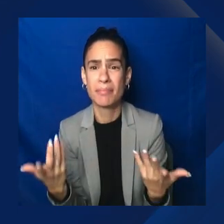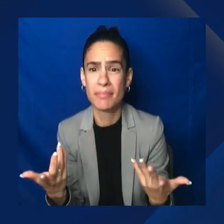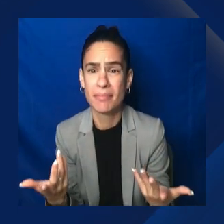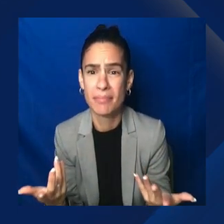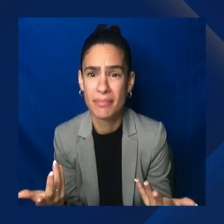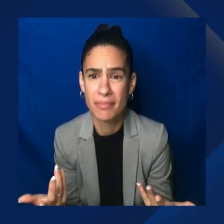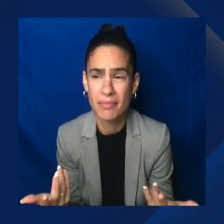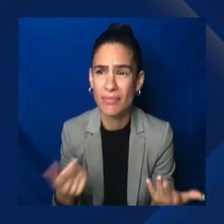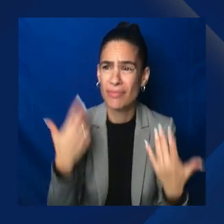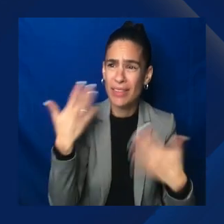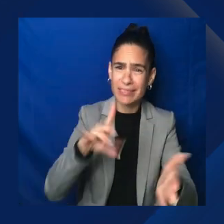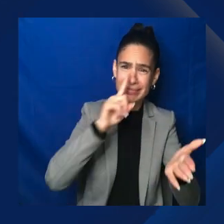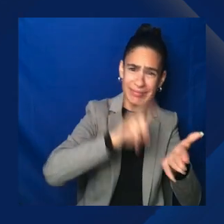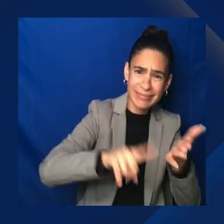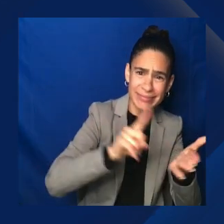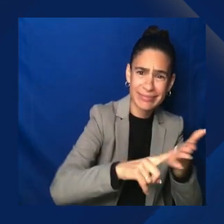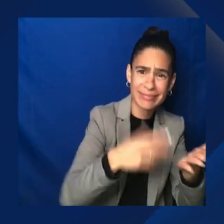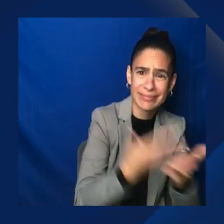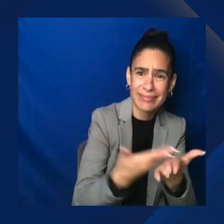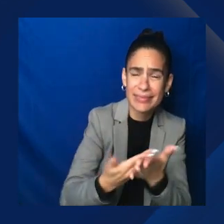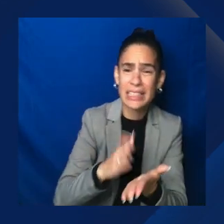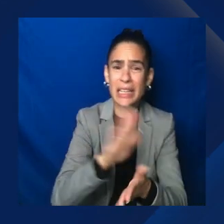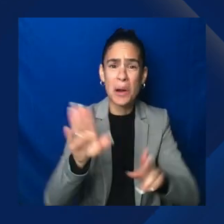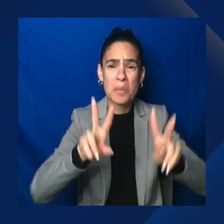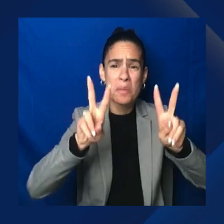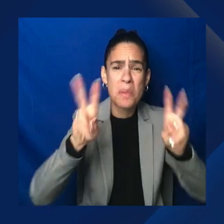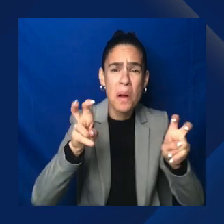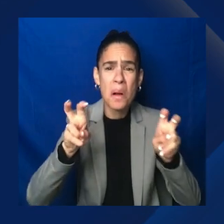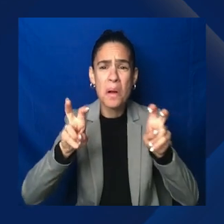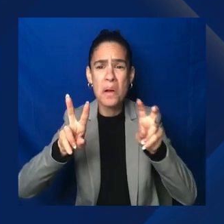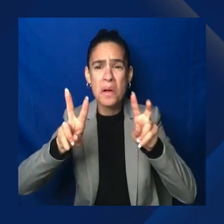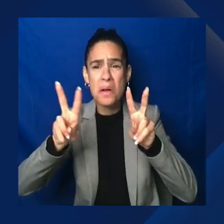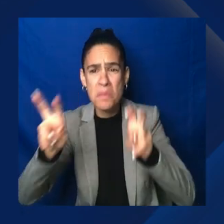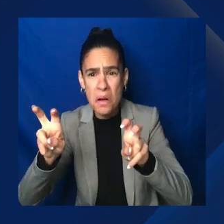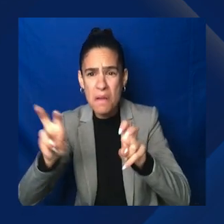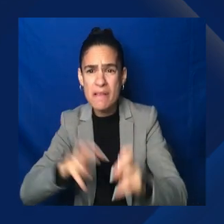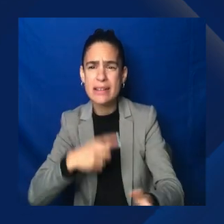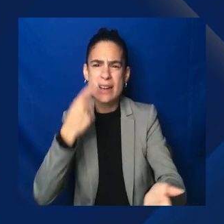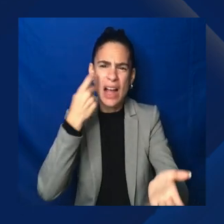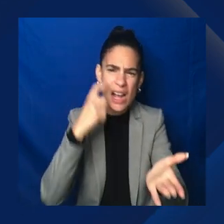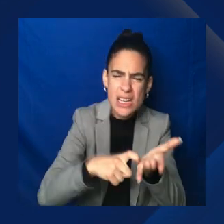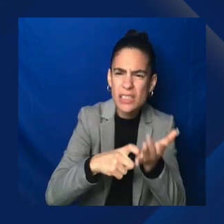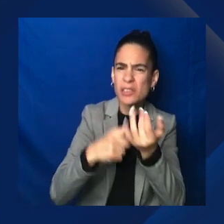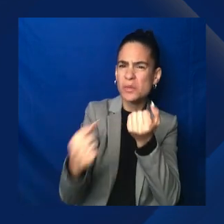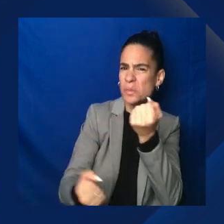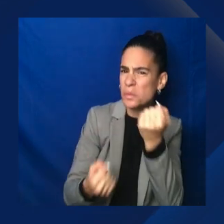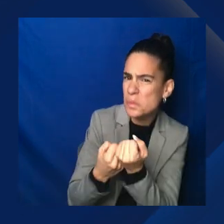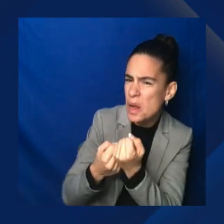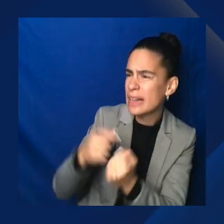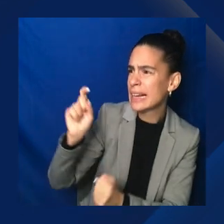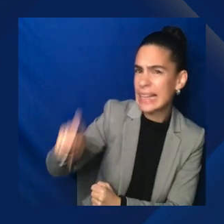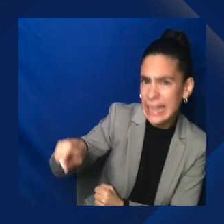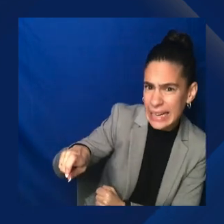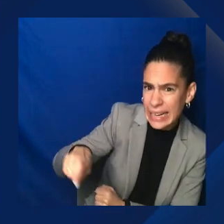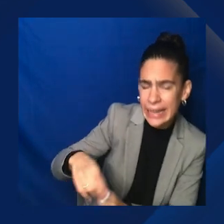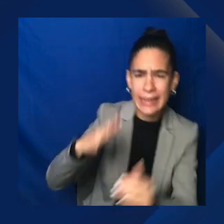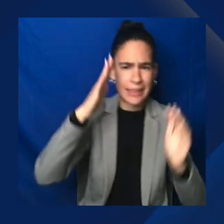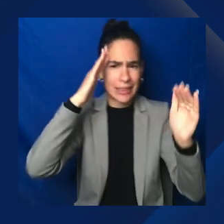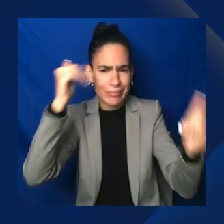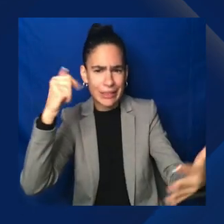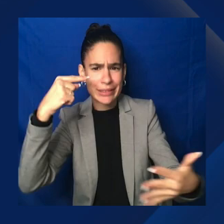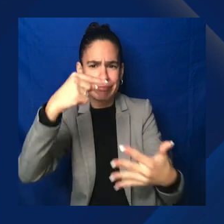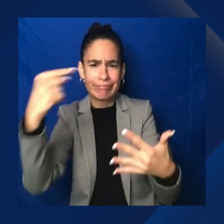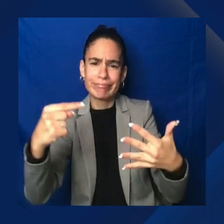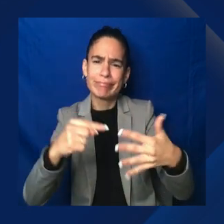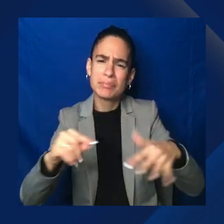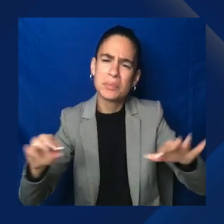said, identifying support needs and expectations of these new mothers, is critical for moms to